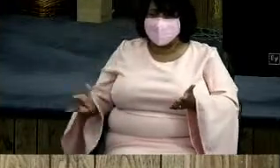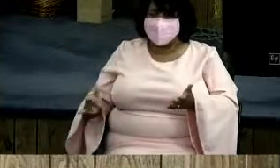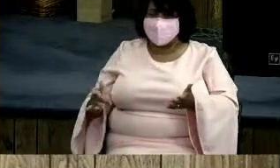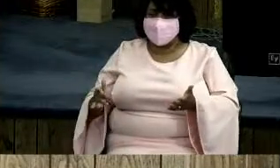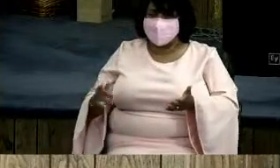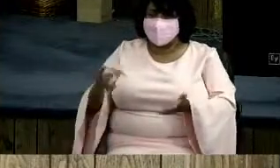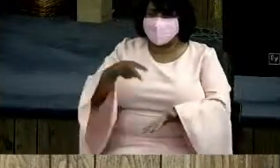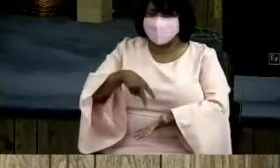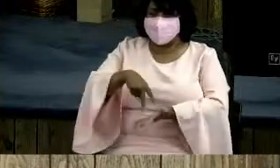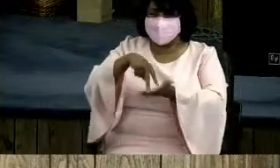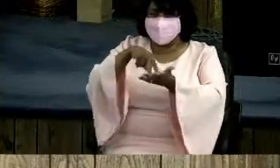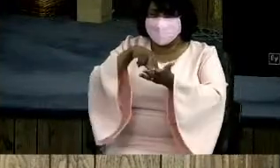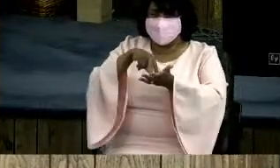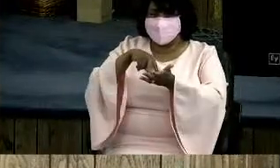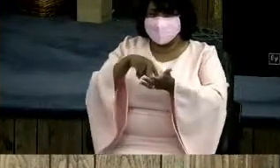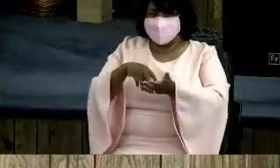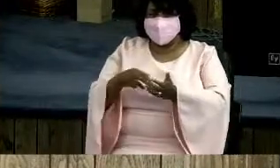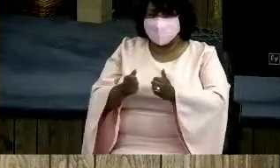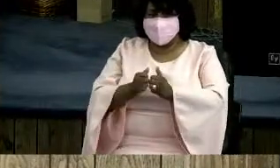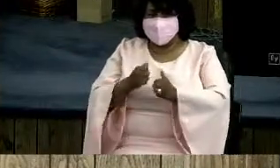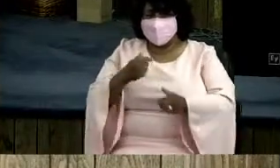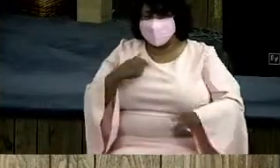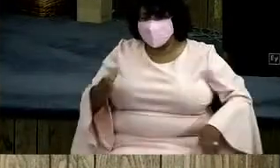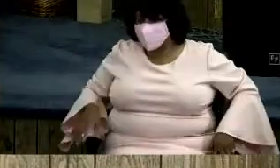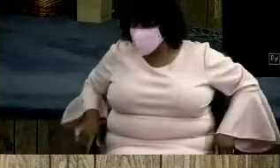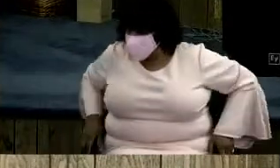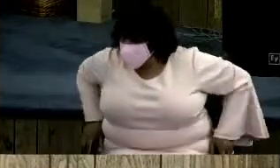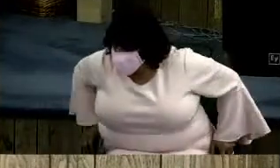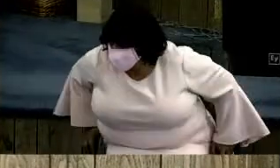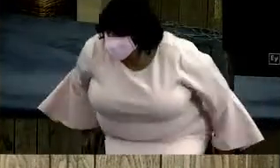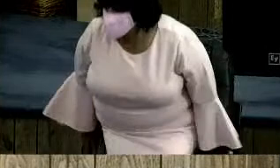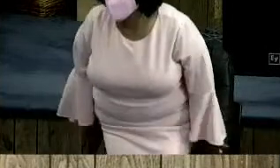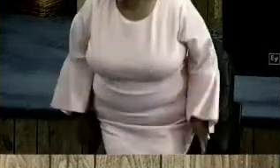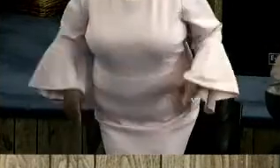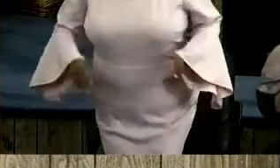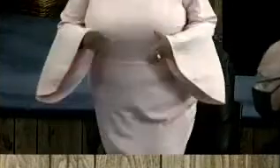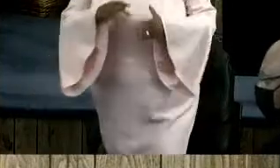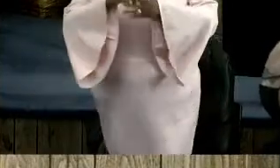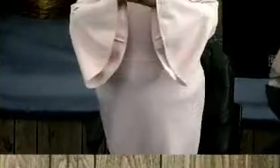Would you stand with me while we repeat